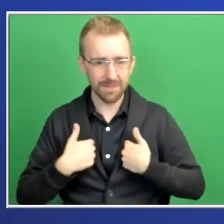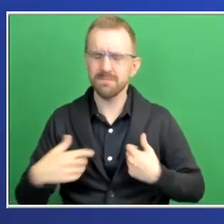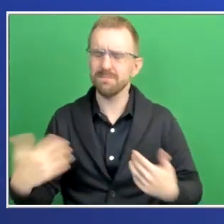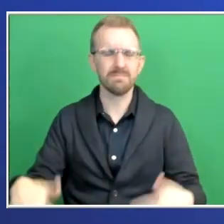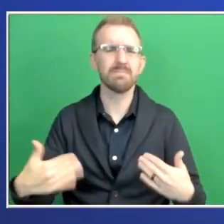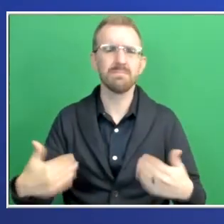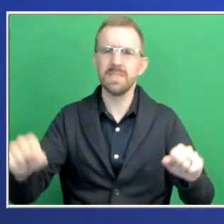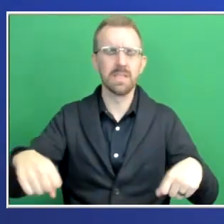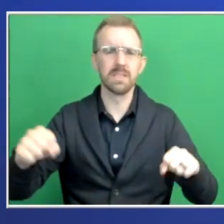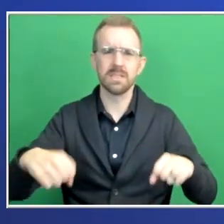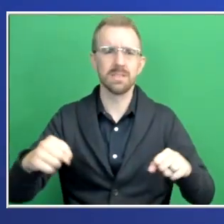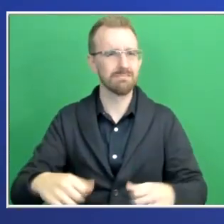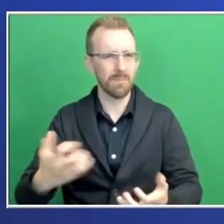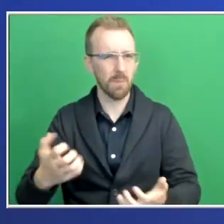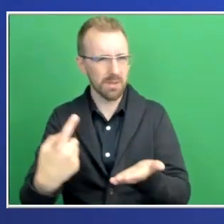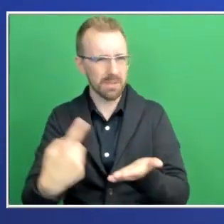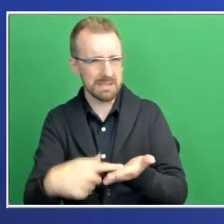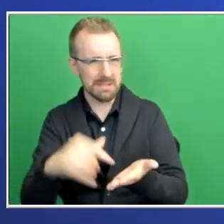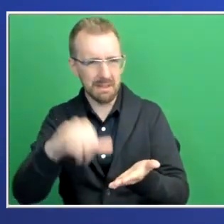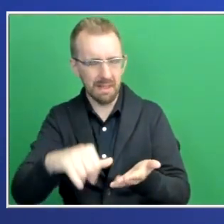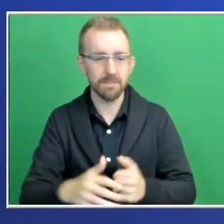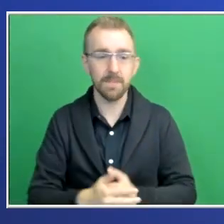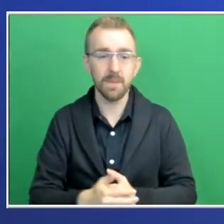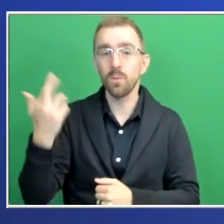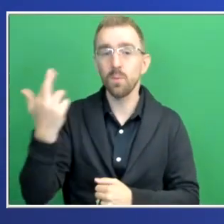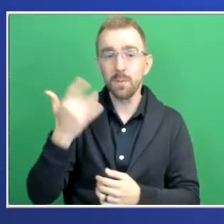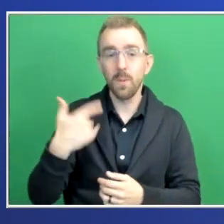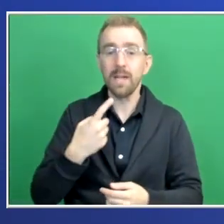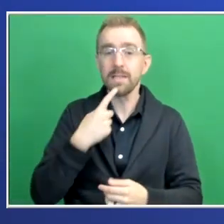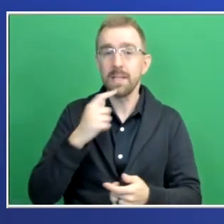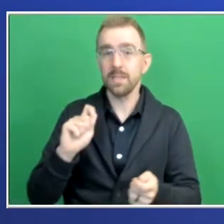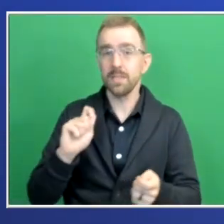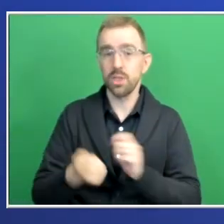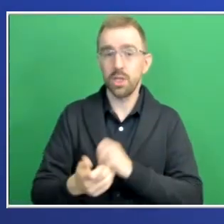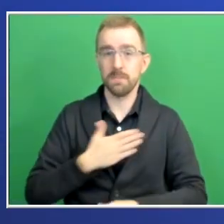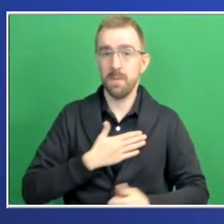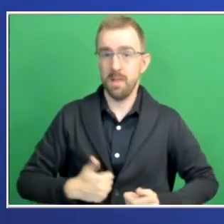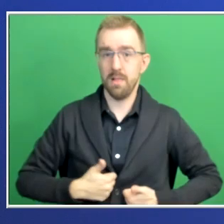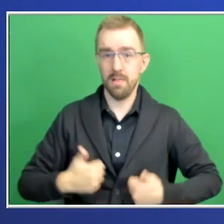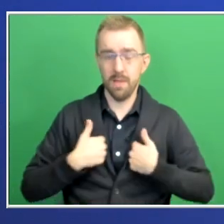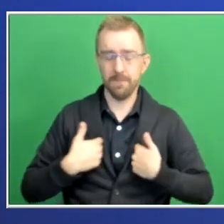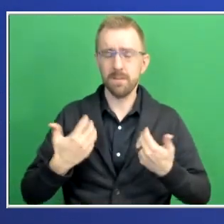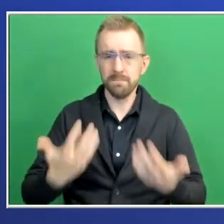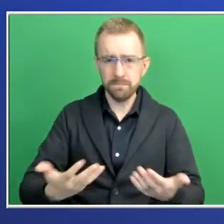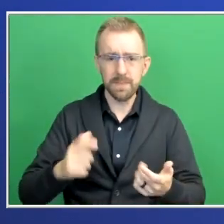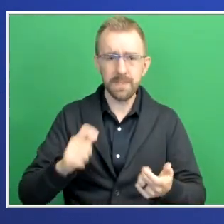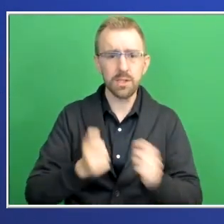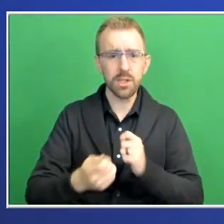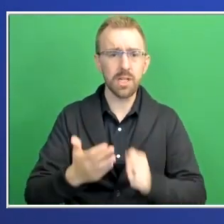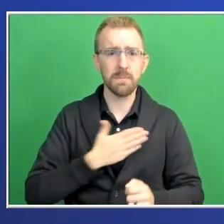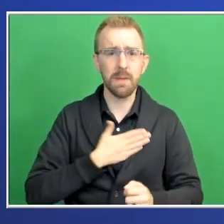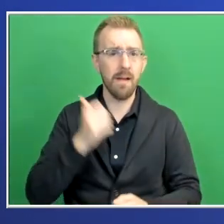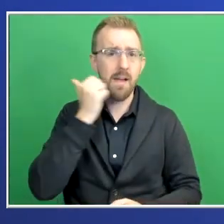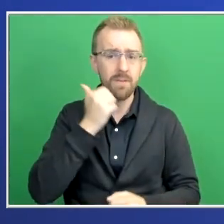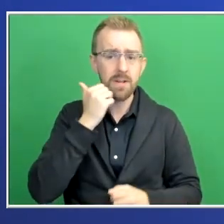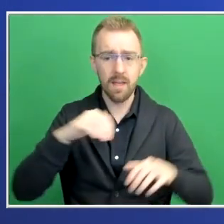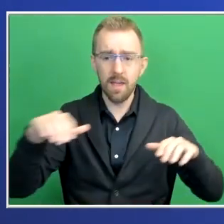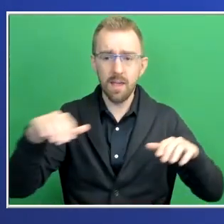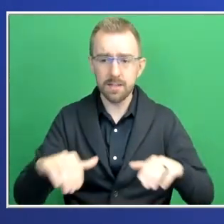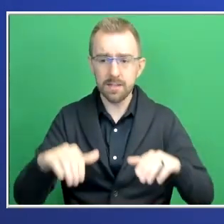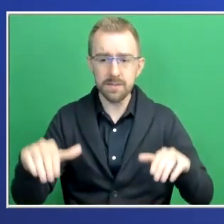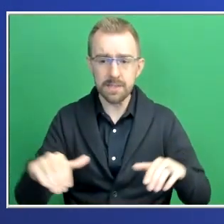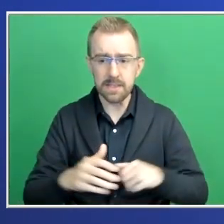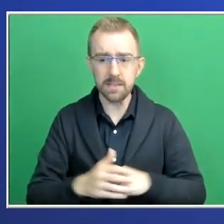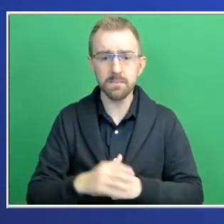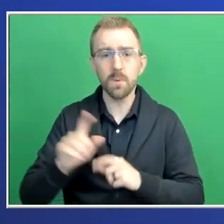about that. Well, the reason why I say it changed my life, it changed my day-to-day activity. When I did have